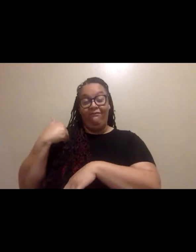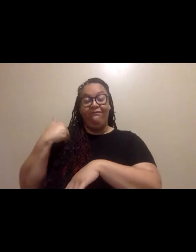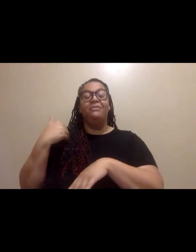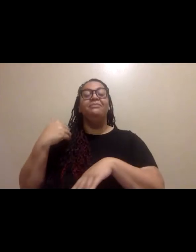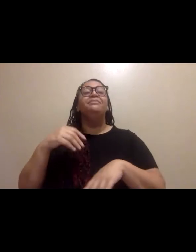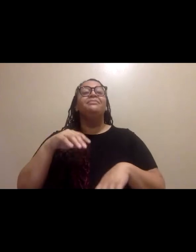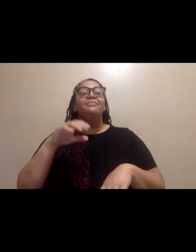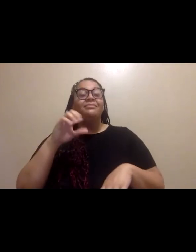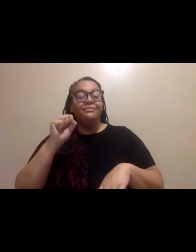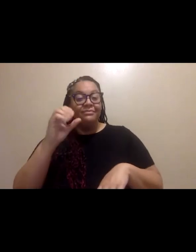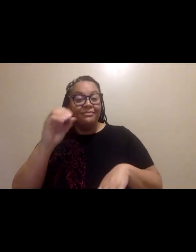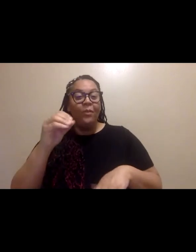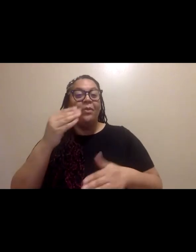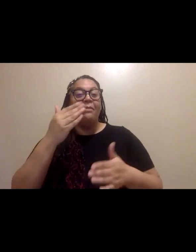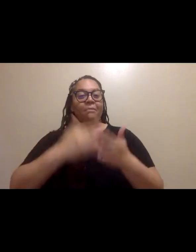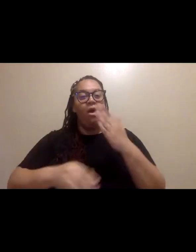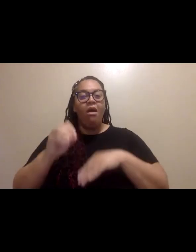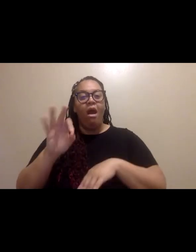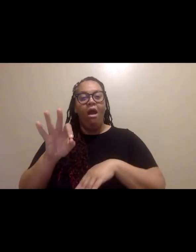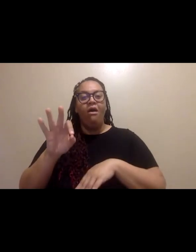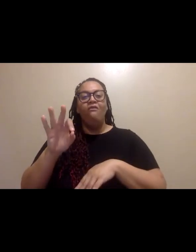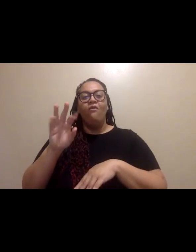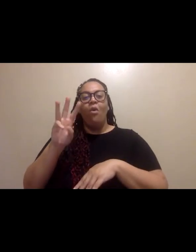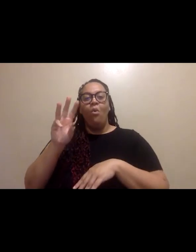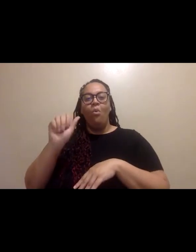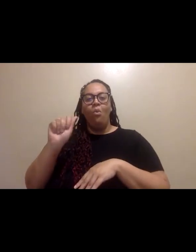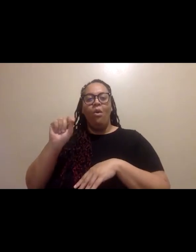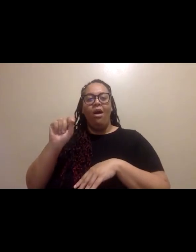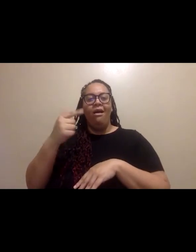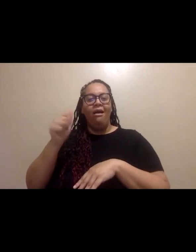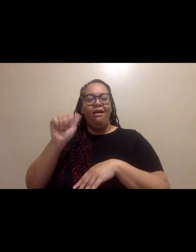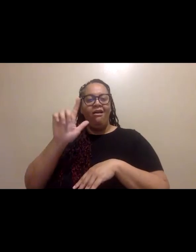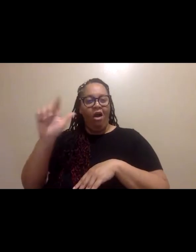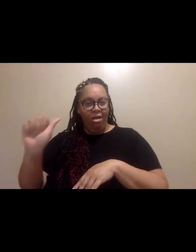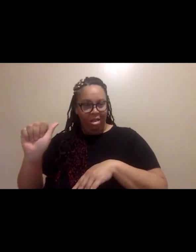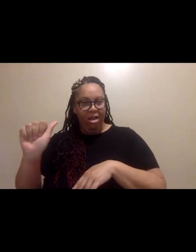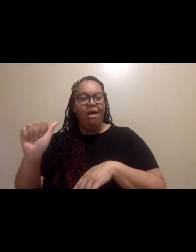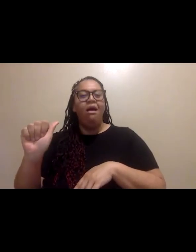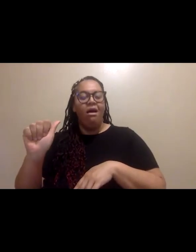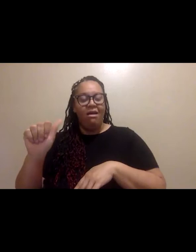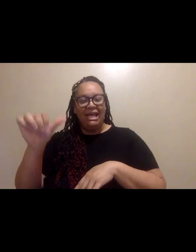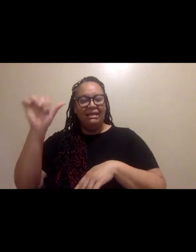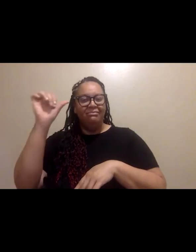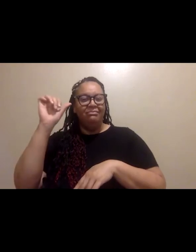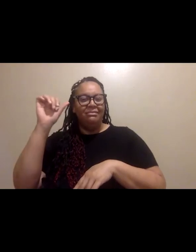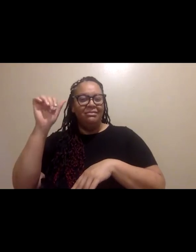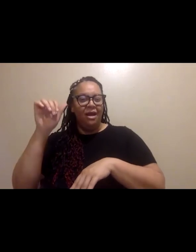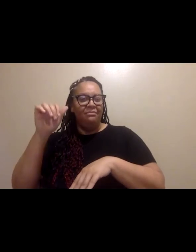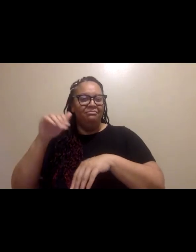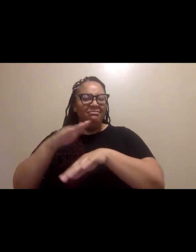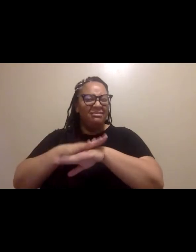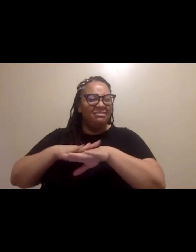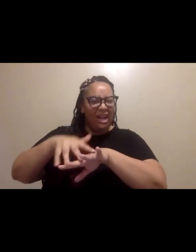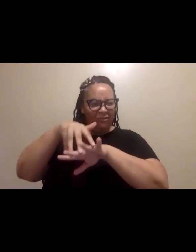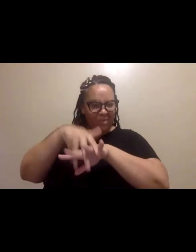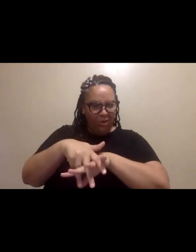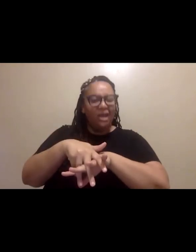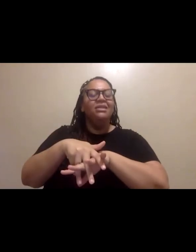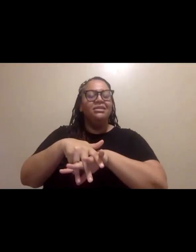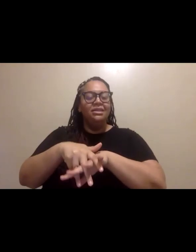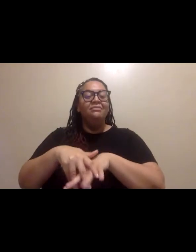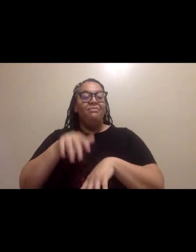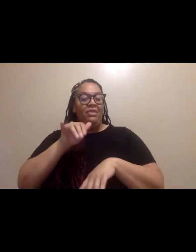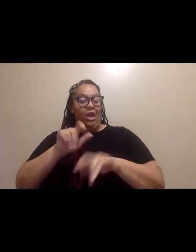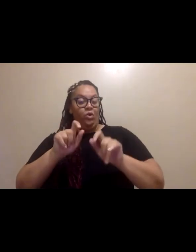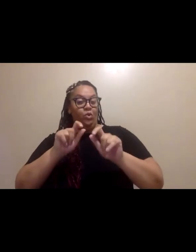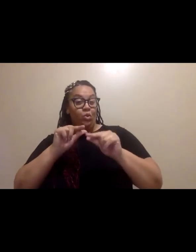of the Latgawa, Takilma, Shasta, Athapascan Indians who were forced to, forcibly